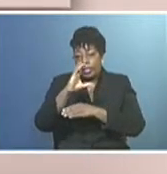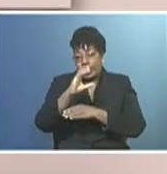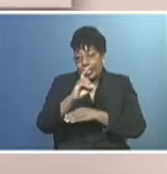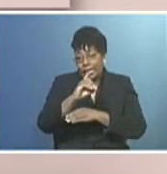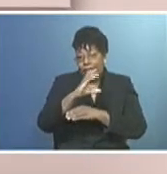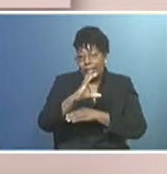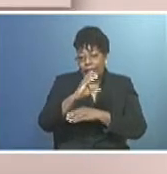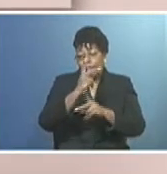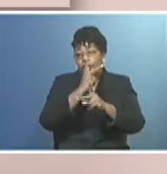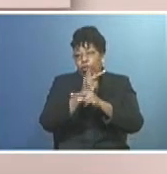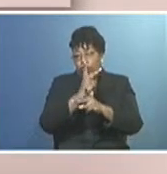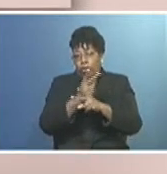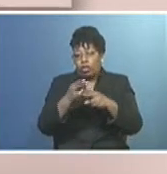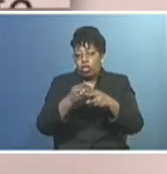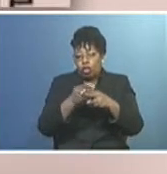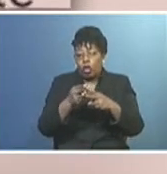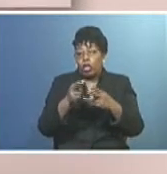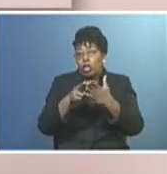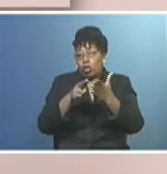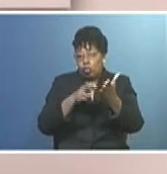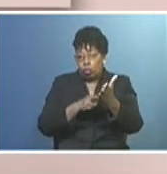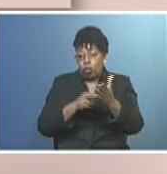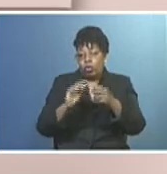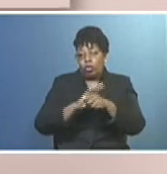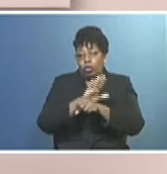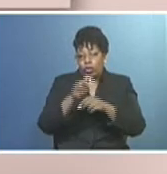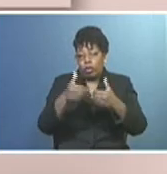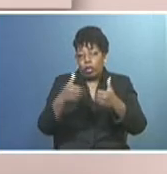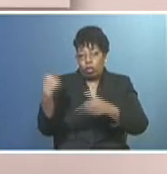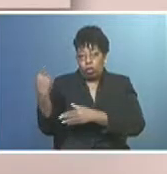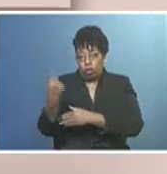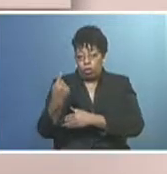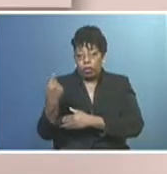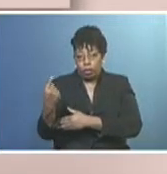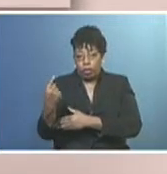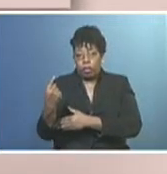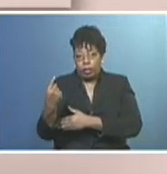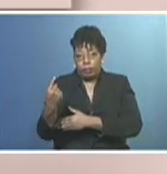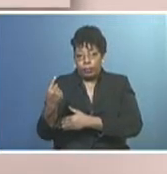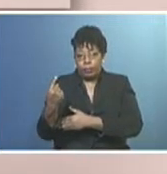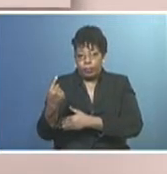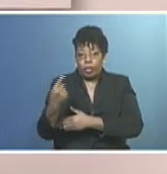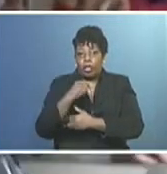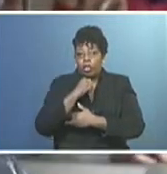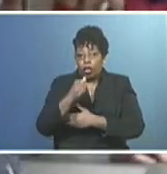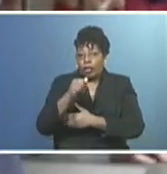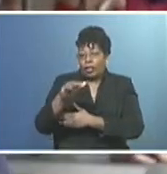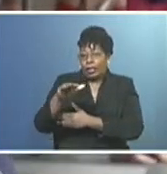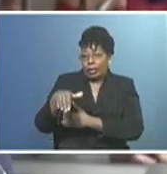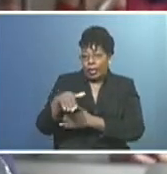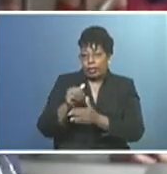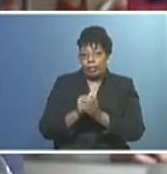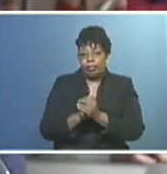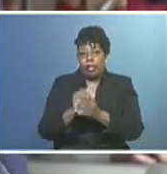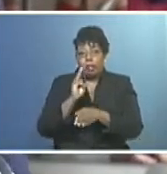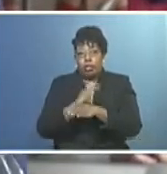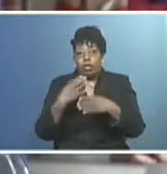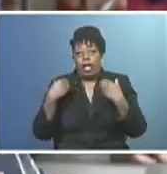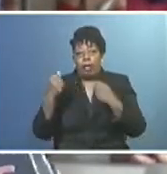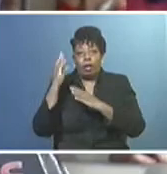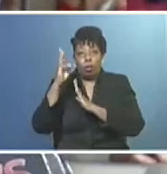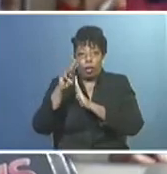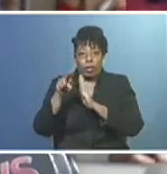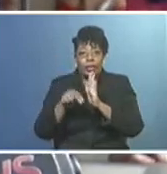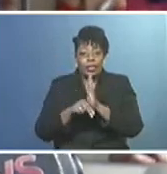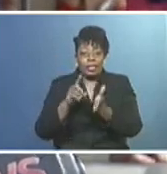and Prevention's new shortened guidelines for COVID-19 quarantine and isolation protocols, at least not yet. Minister of Health and Wellness,